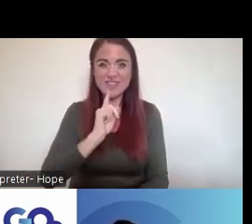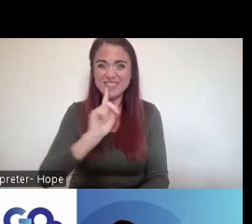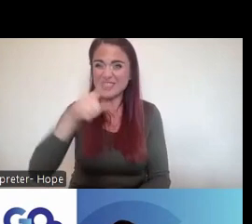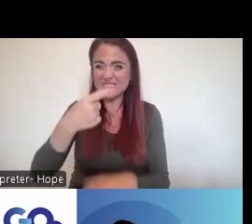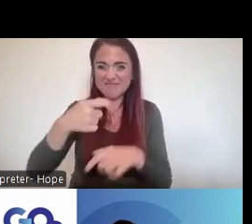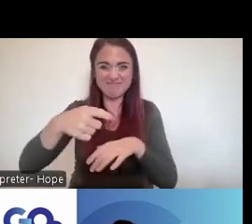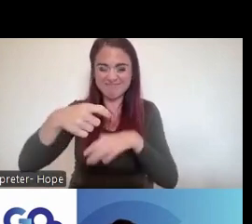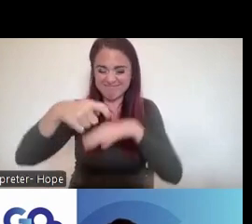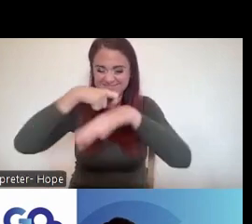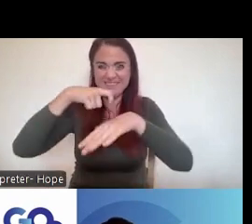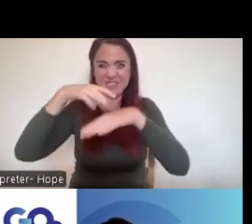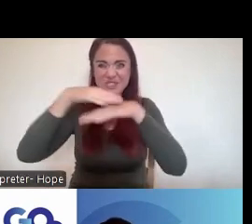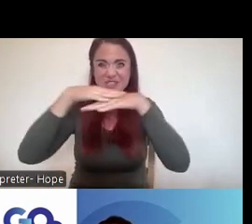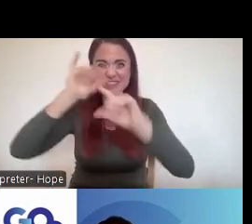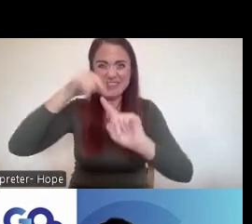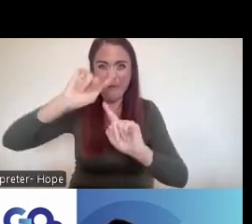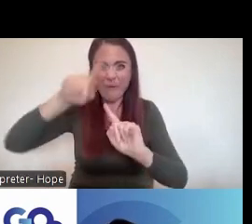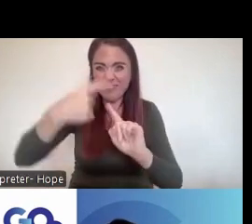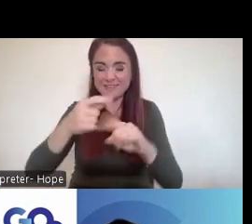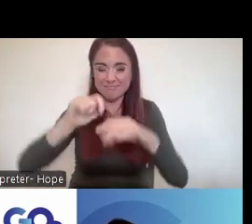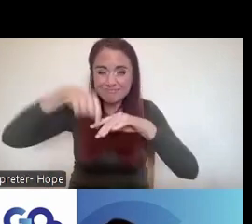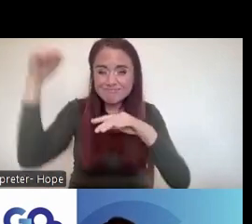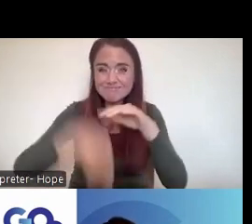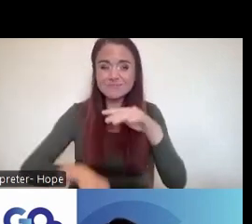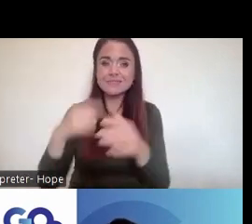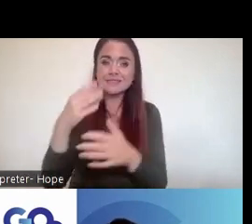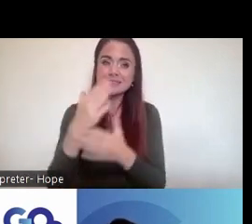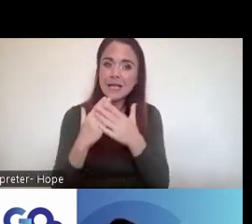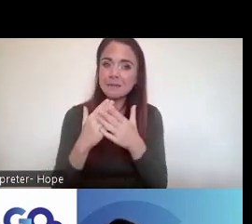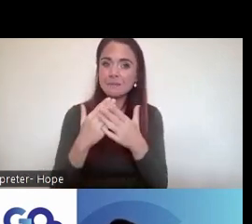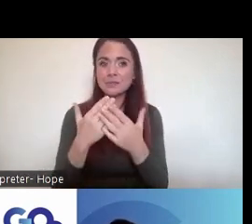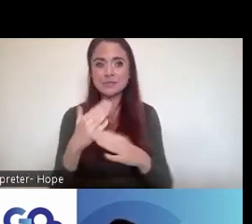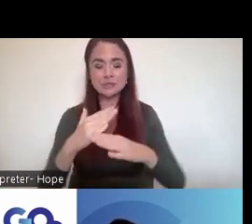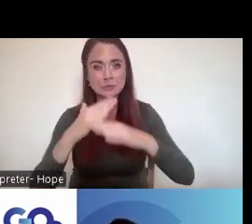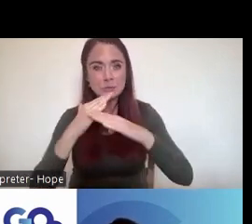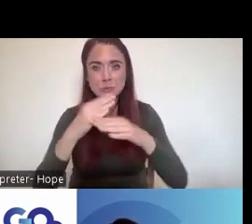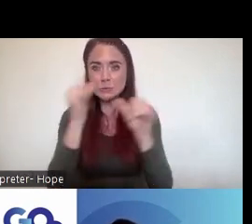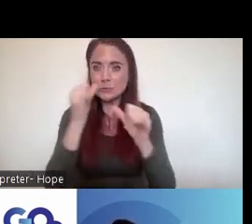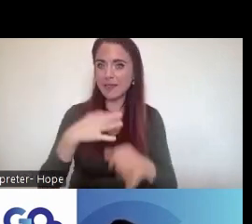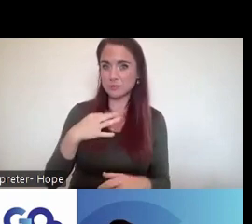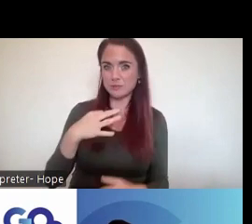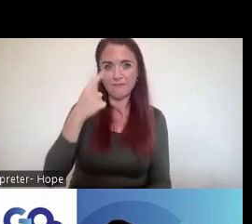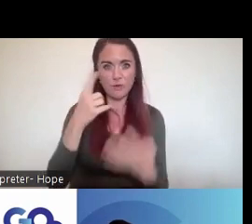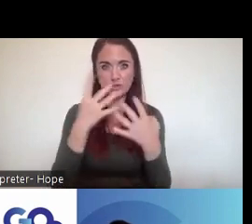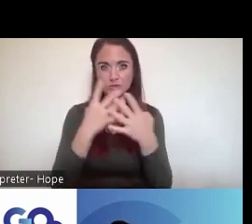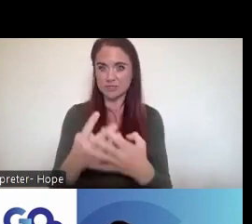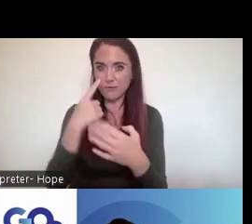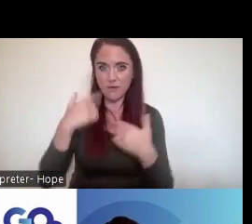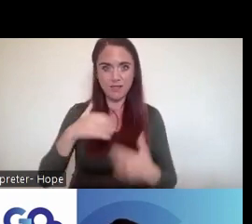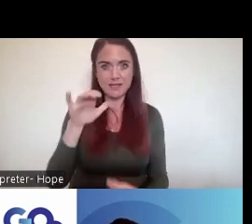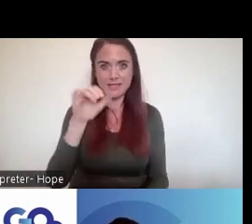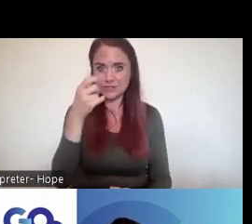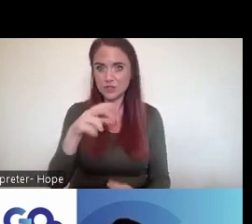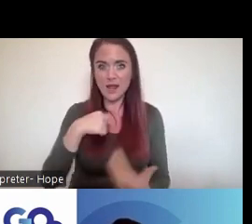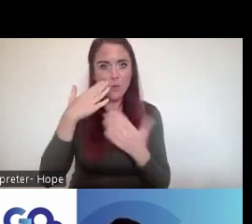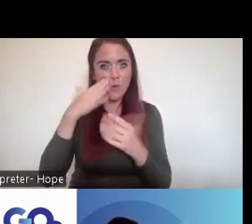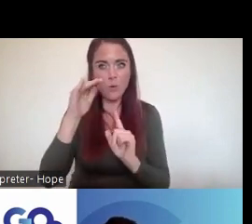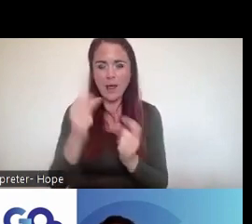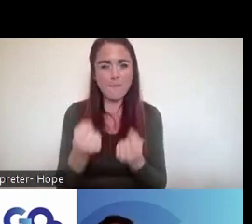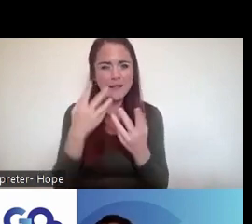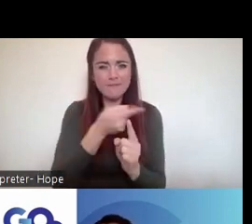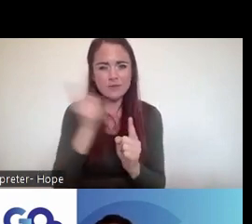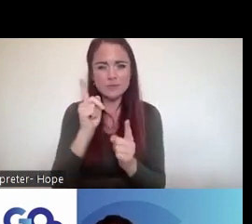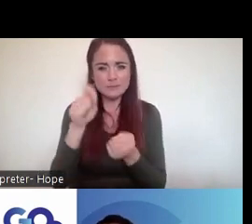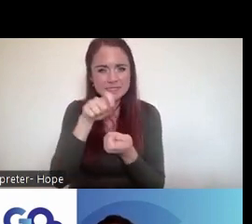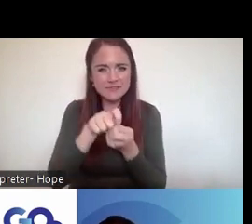surface. There are very restrictive eligibility for lung cancer screening. I'm not sure how many of you are in specifically the lung cancer space